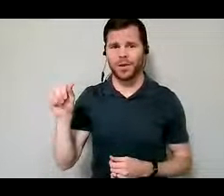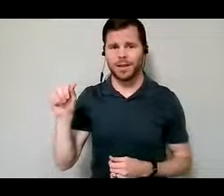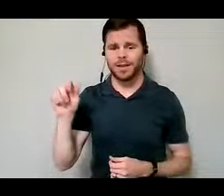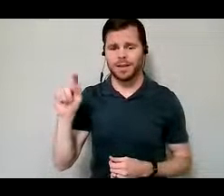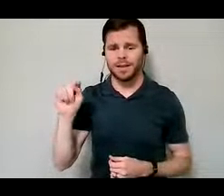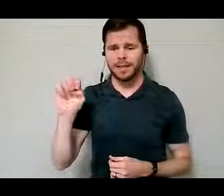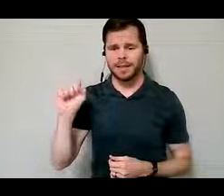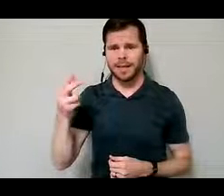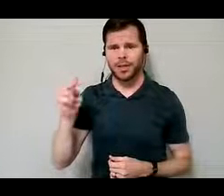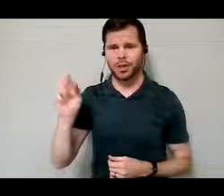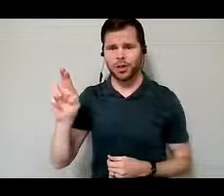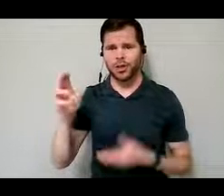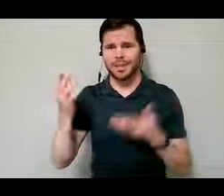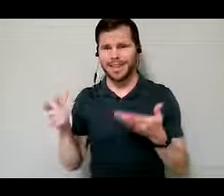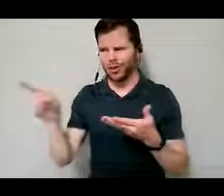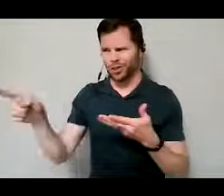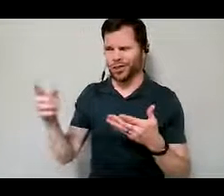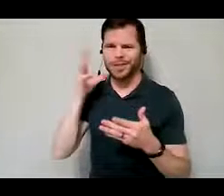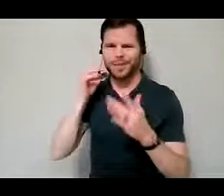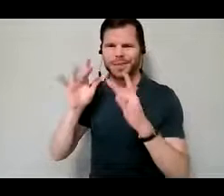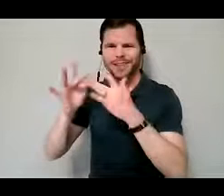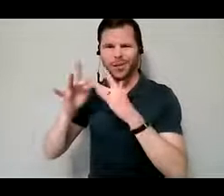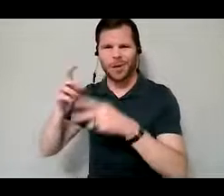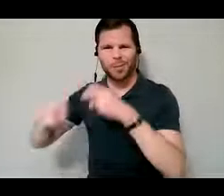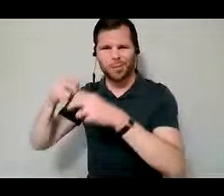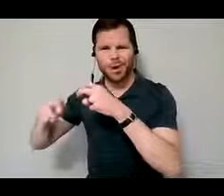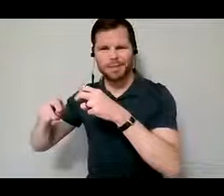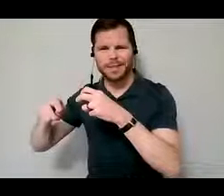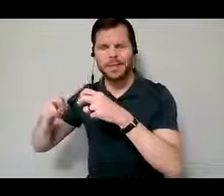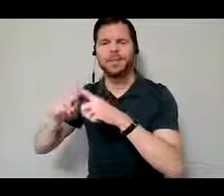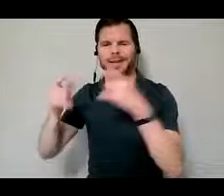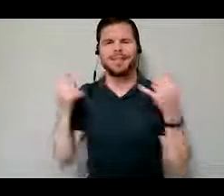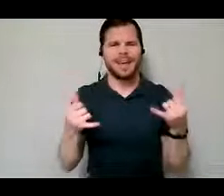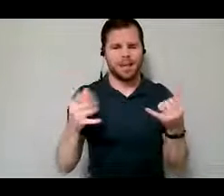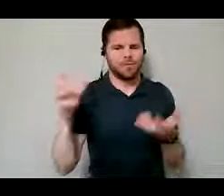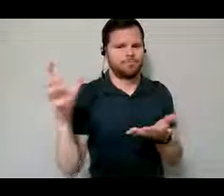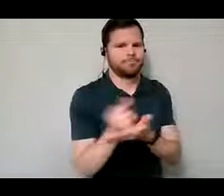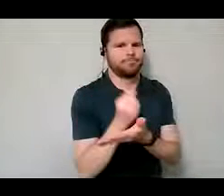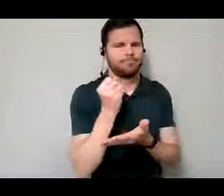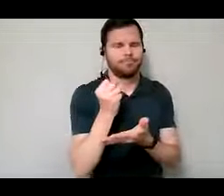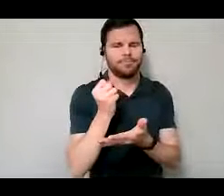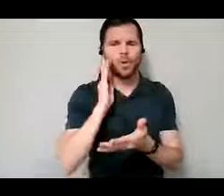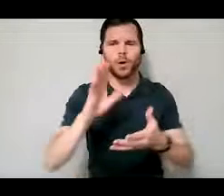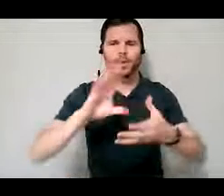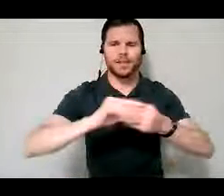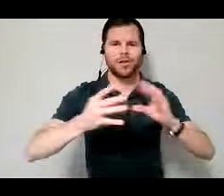issues earlier, but now she's gonna be speaking some words about Kelly